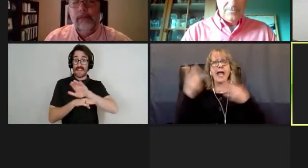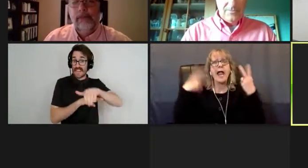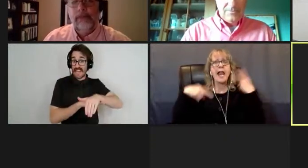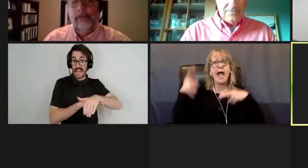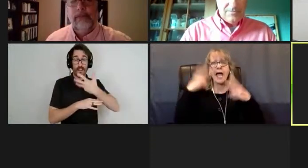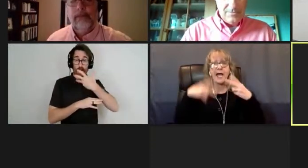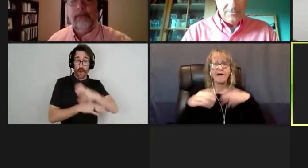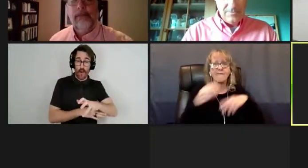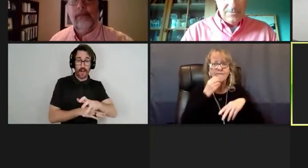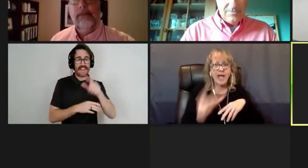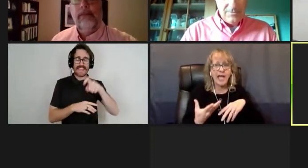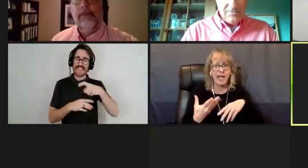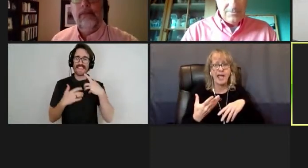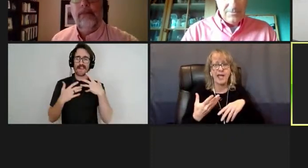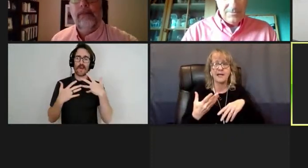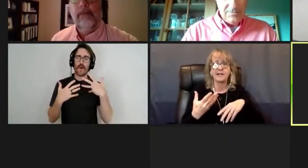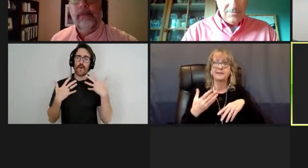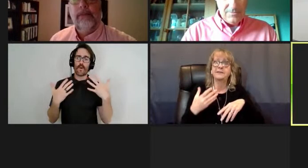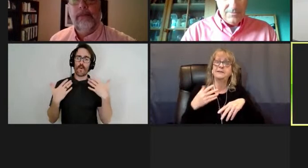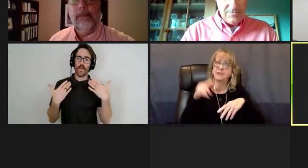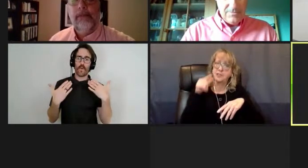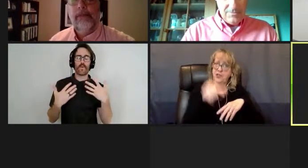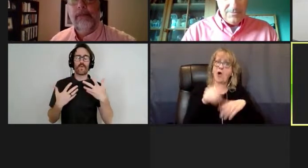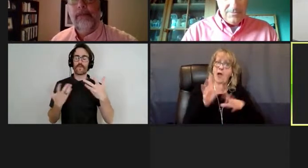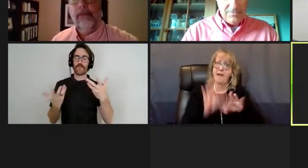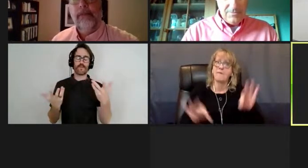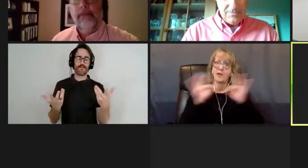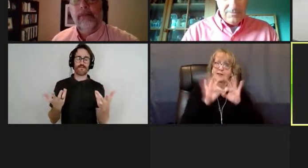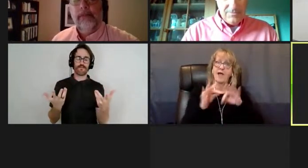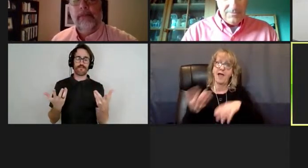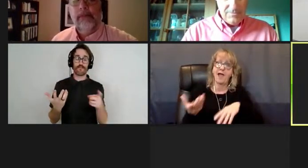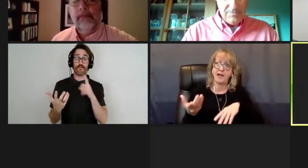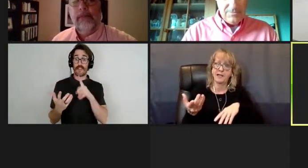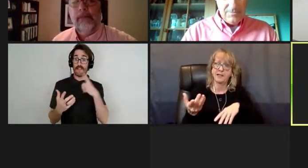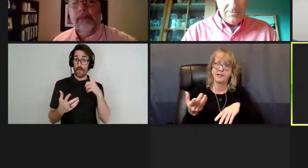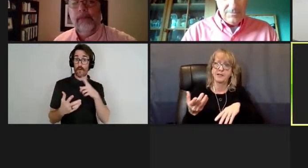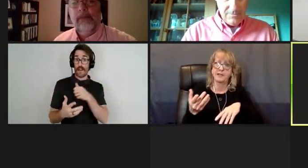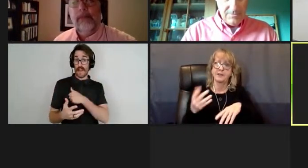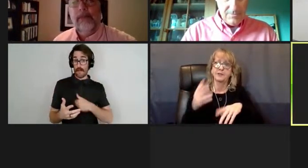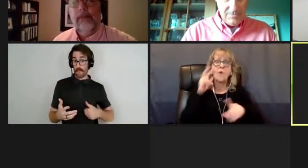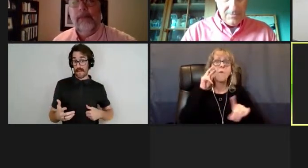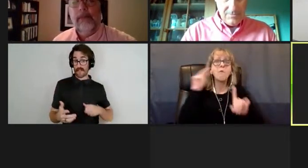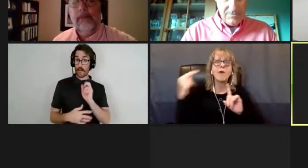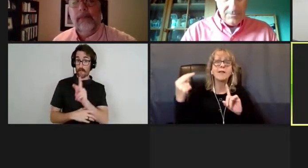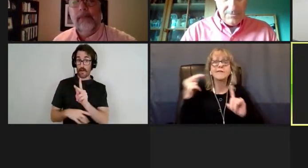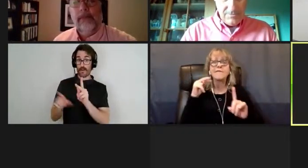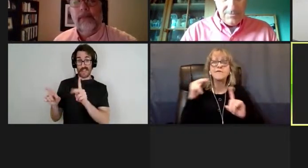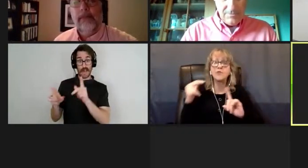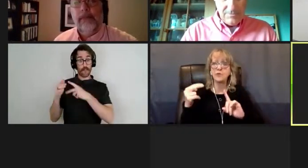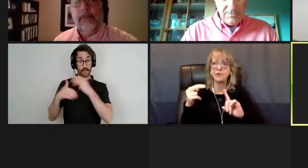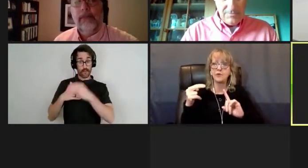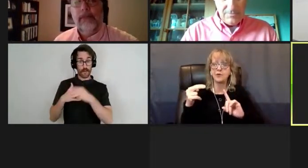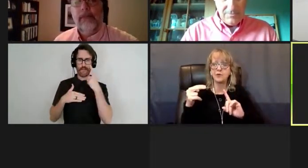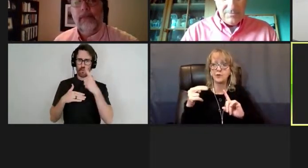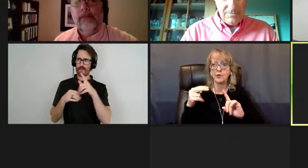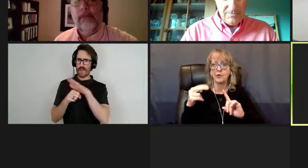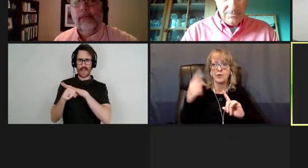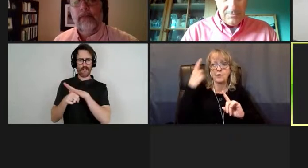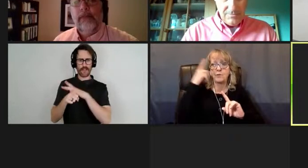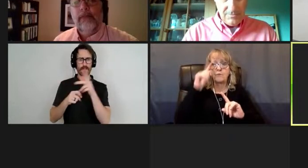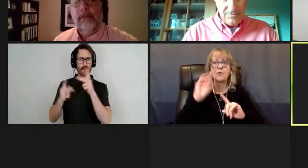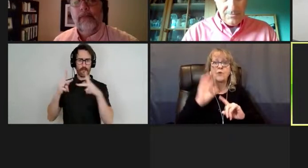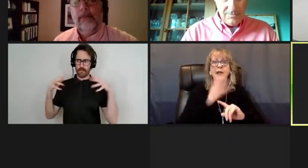important stuff. So, you know, from the Ambassador Park program, especially in those areas, there's real congregate settings